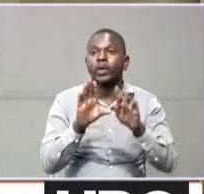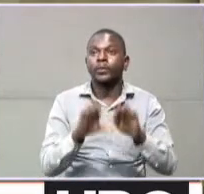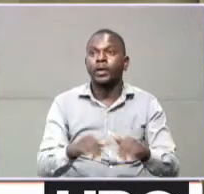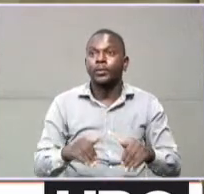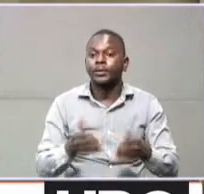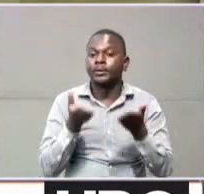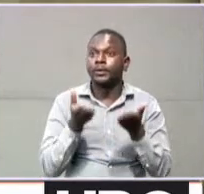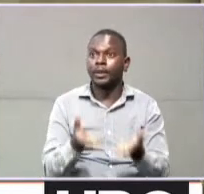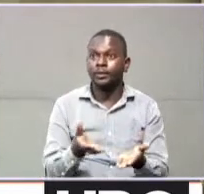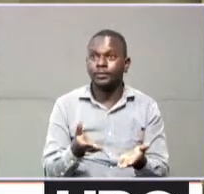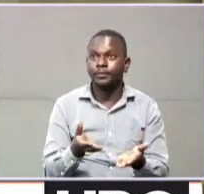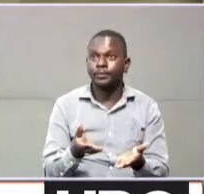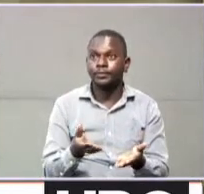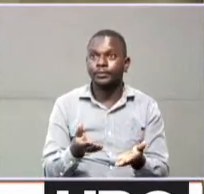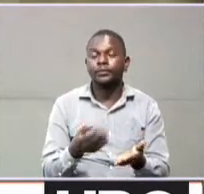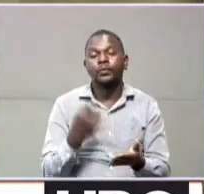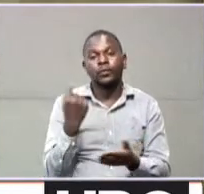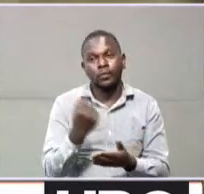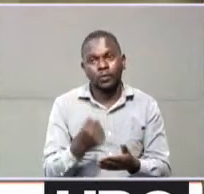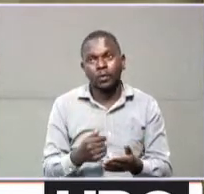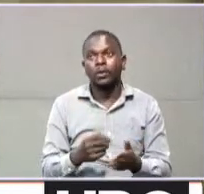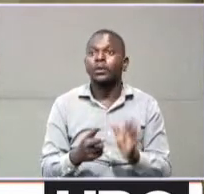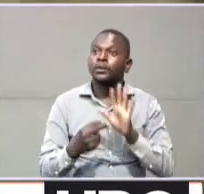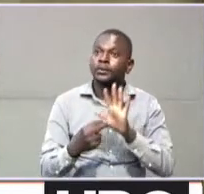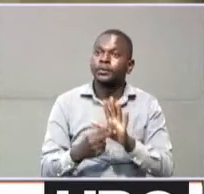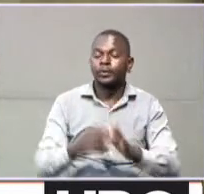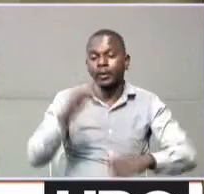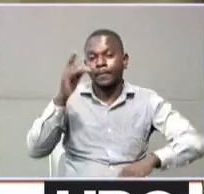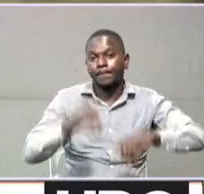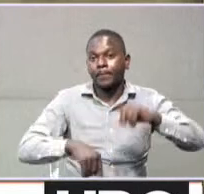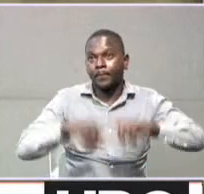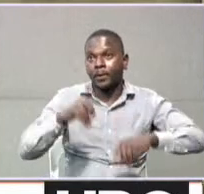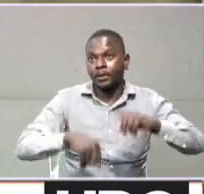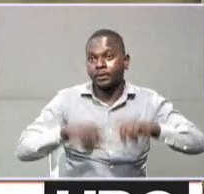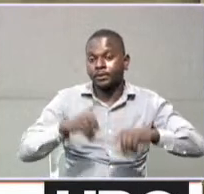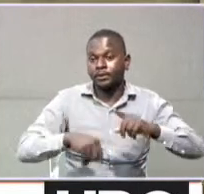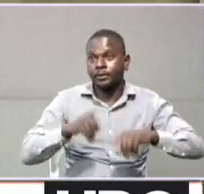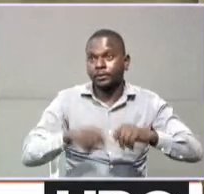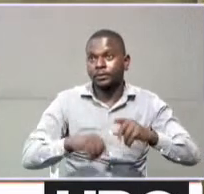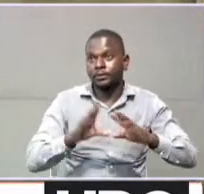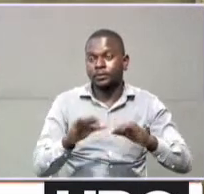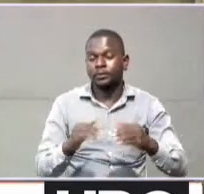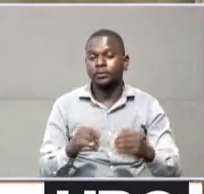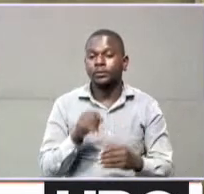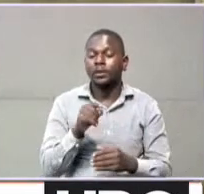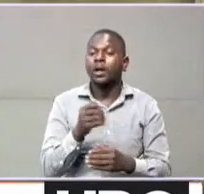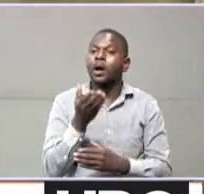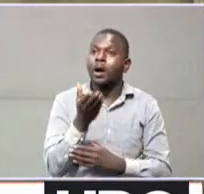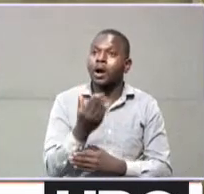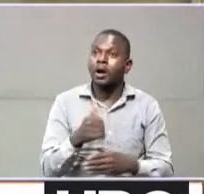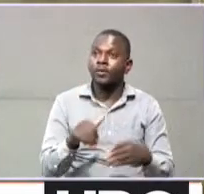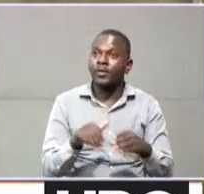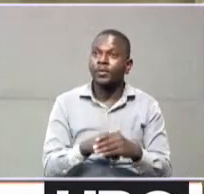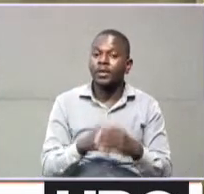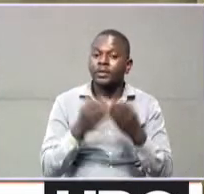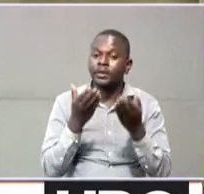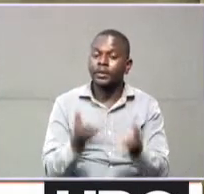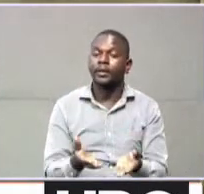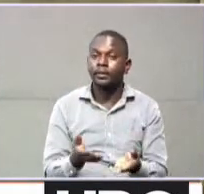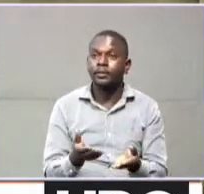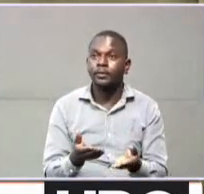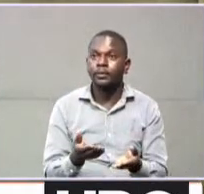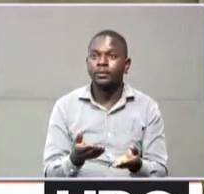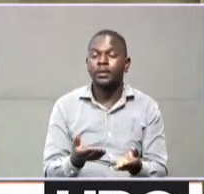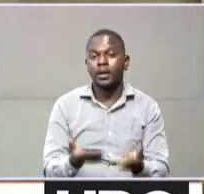here we only recognize parties that half members here